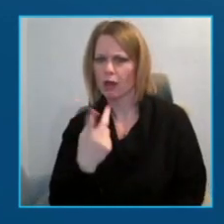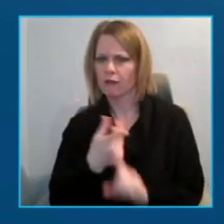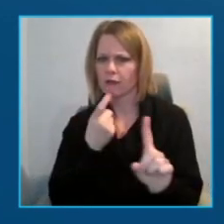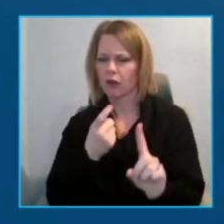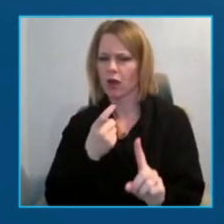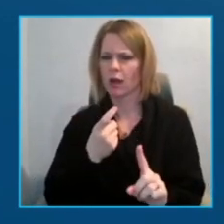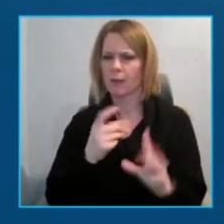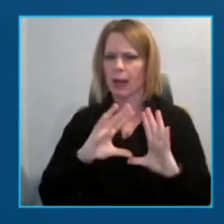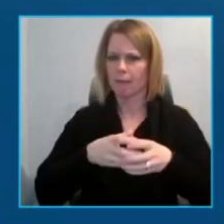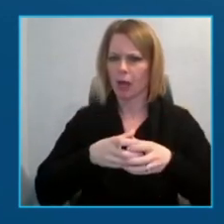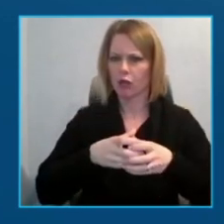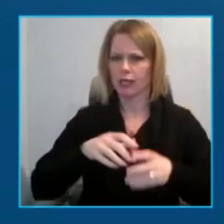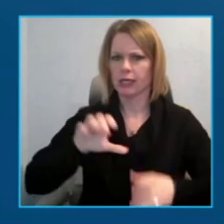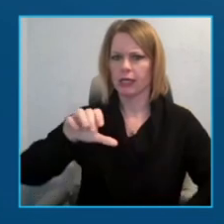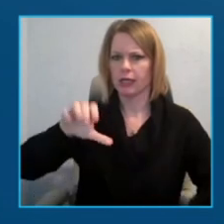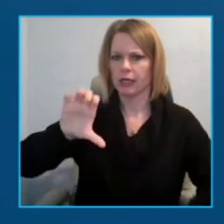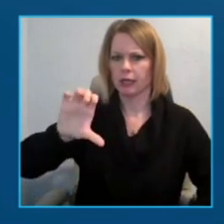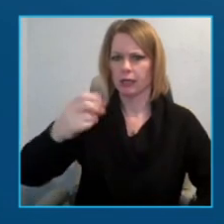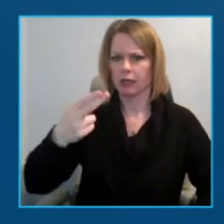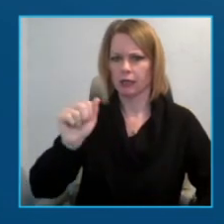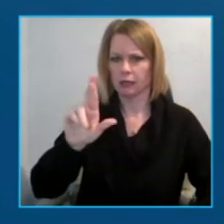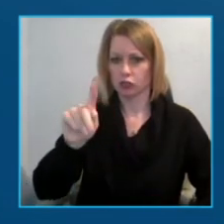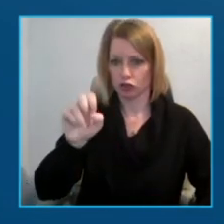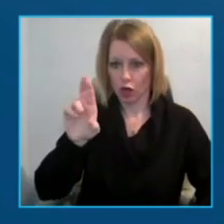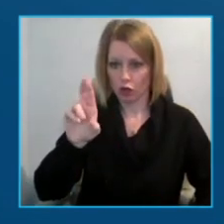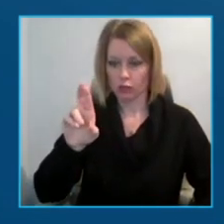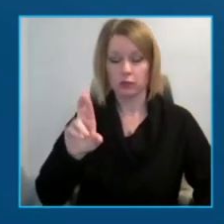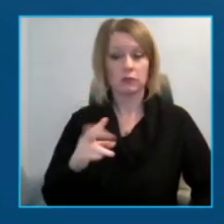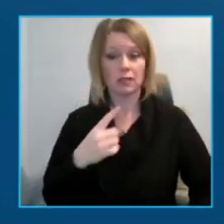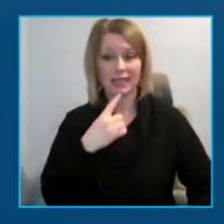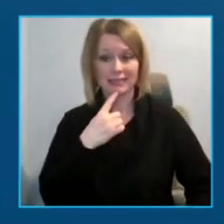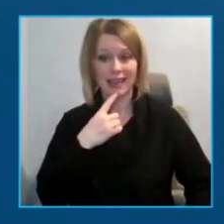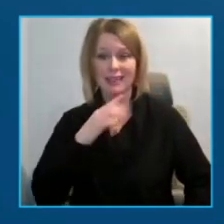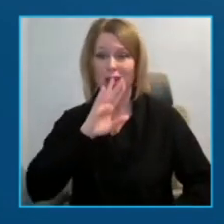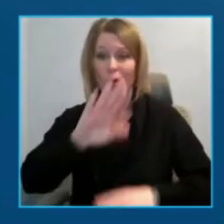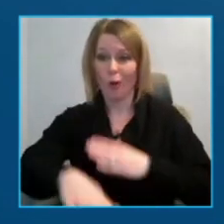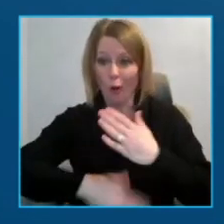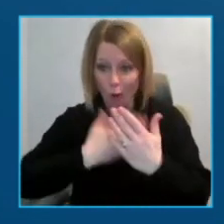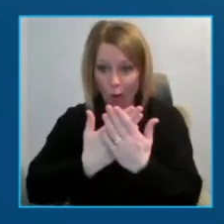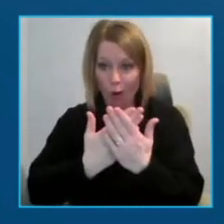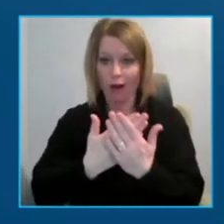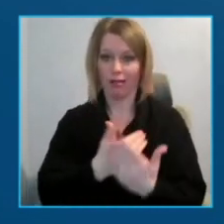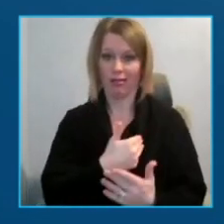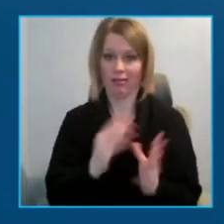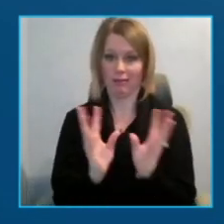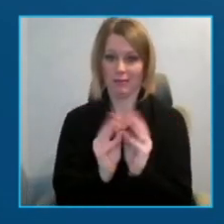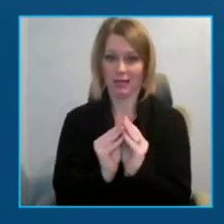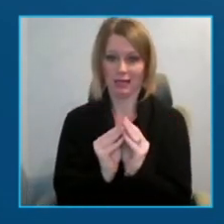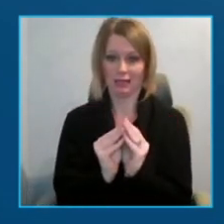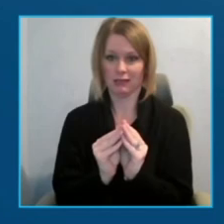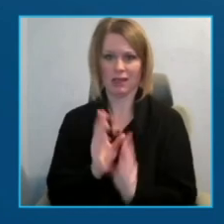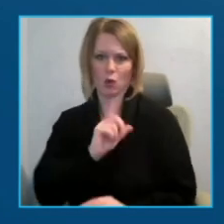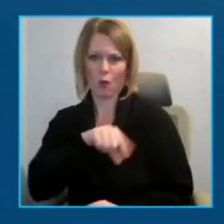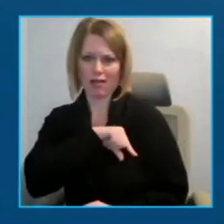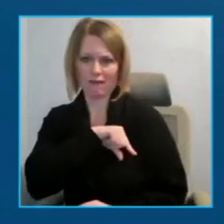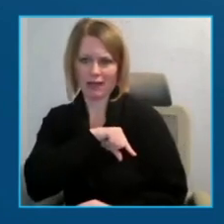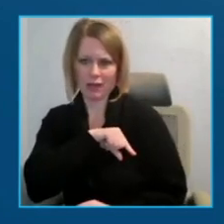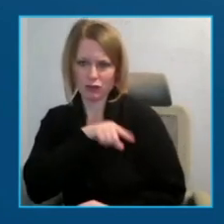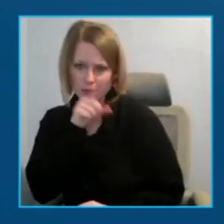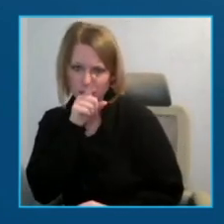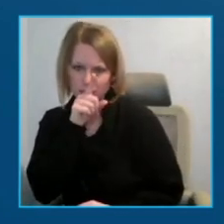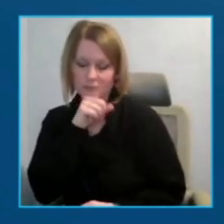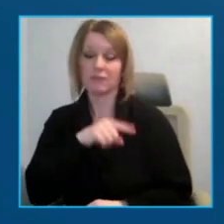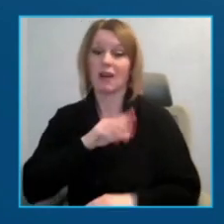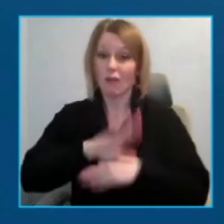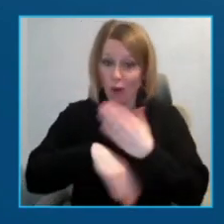it says all meetings, there's no qualification there, it says the word all meetings of the Democratic